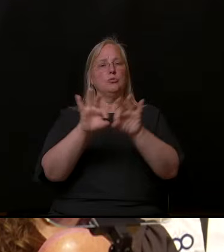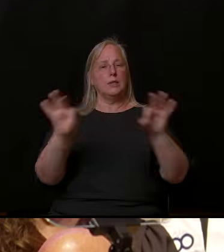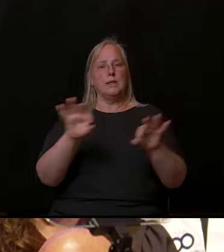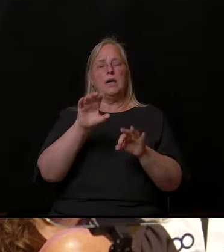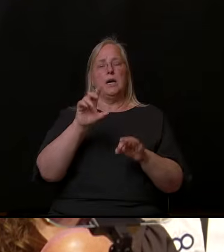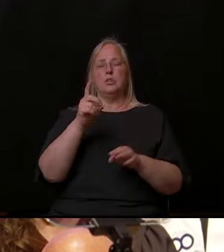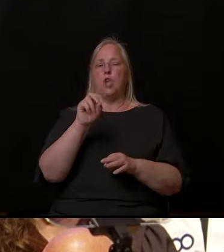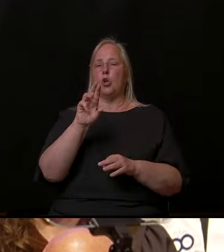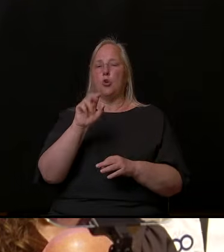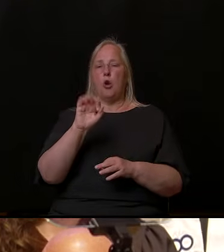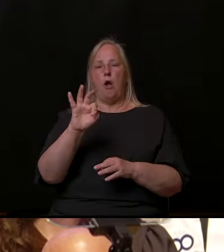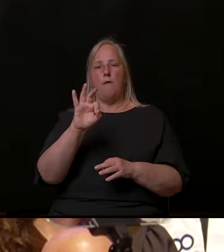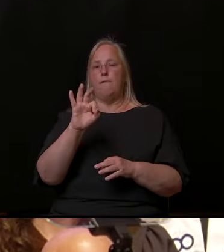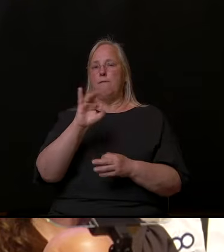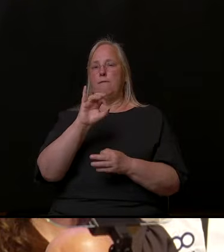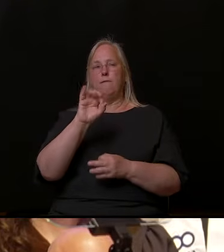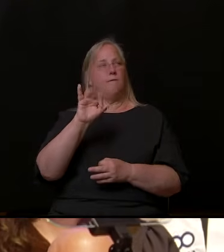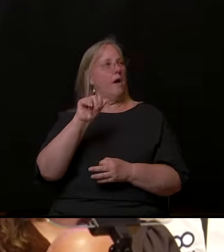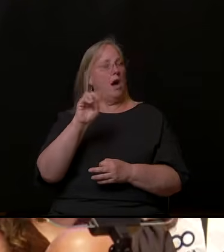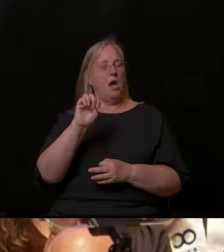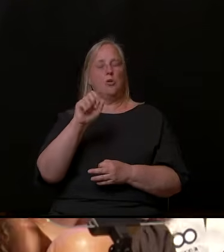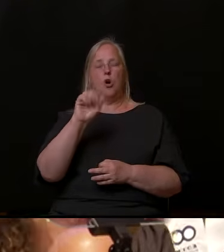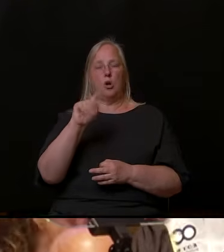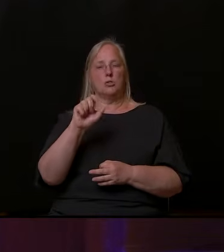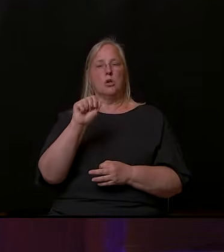Arts, honoris causa.